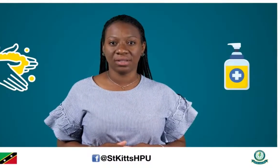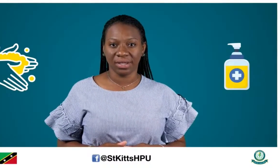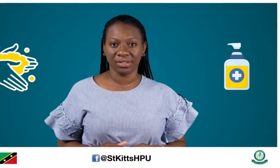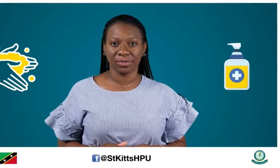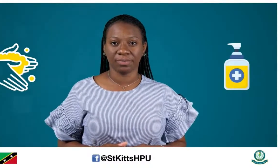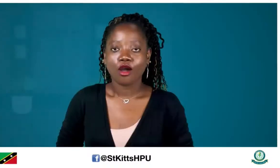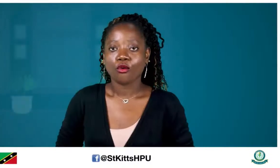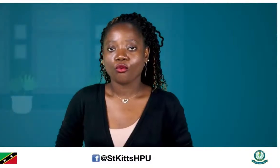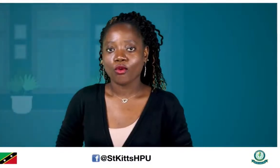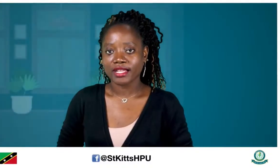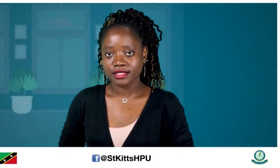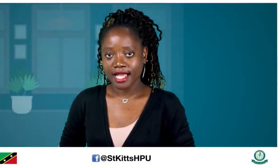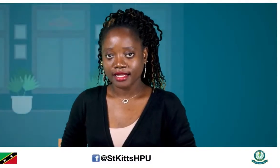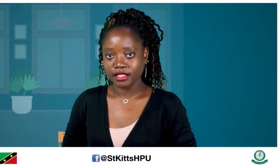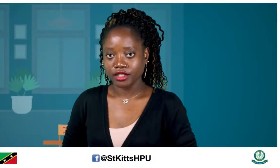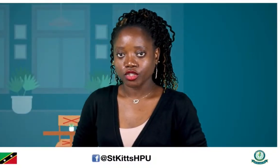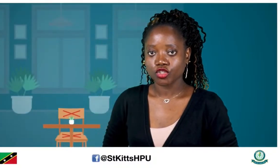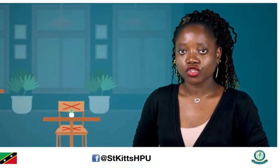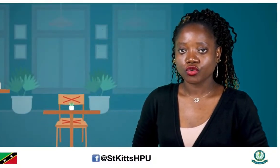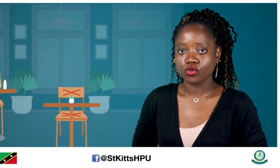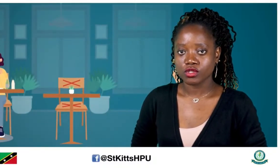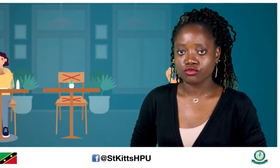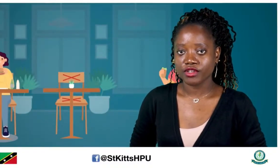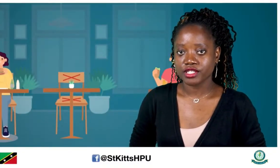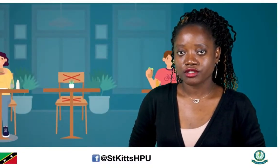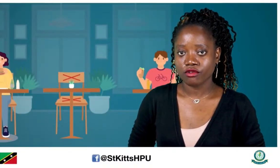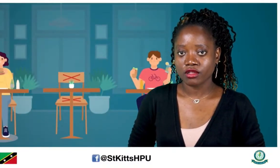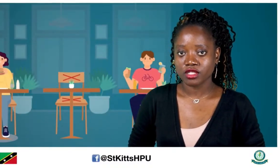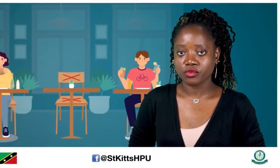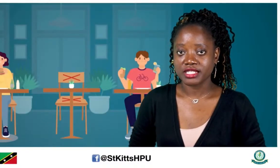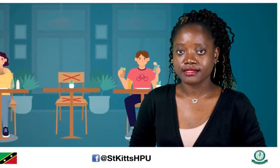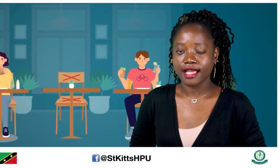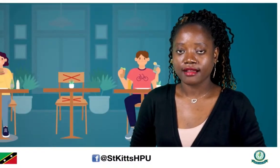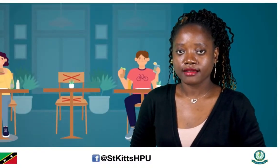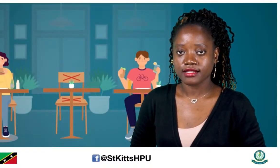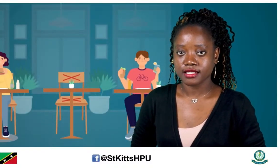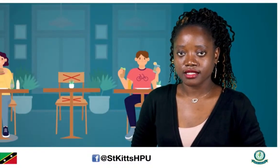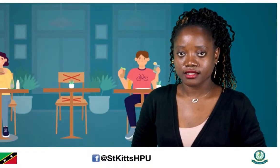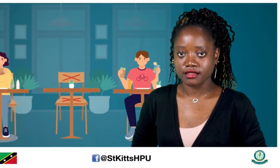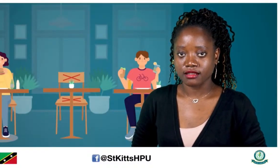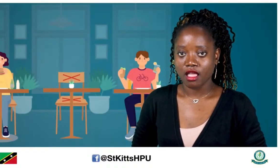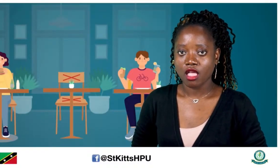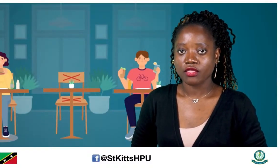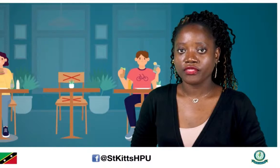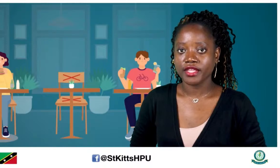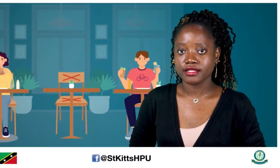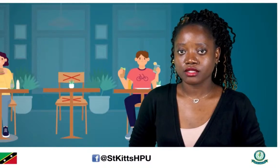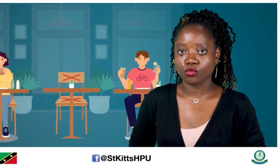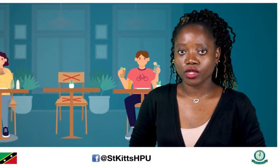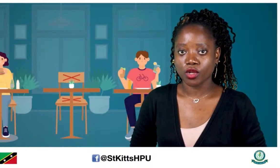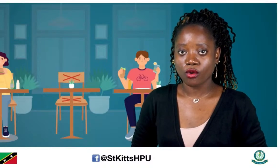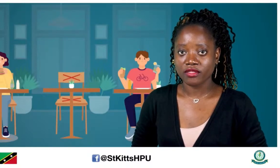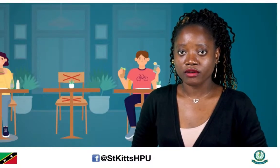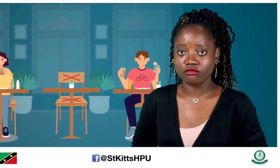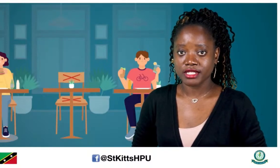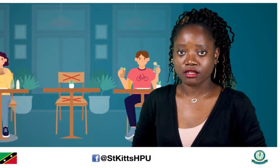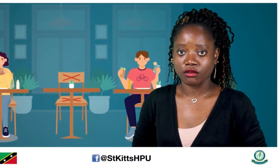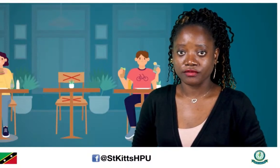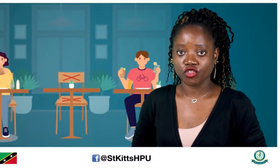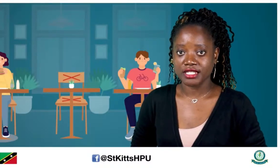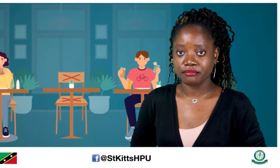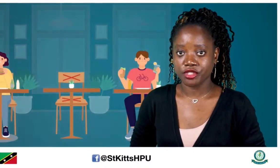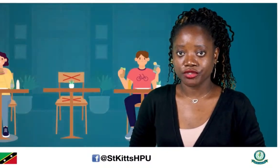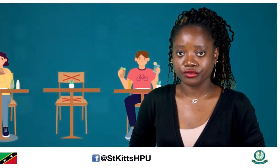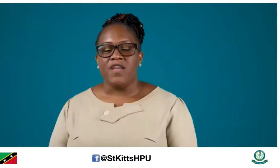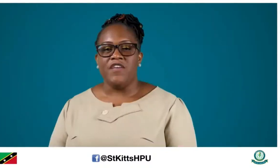hand sanitizer. When dining, choose restaurants with staggered seating. This will lower the risk